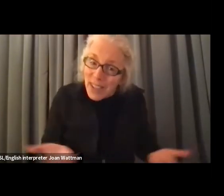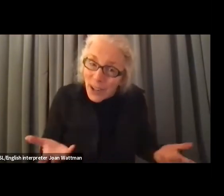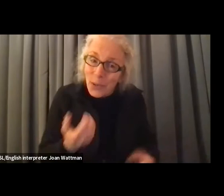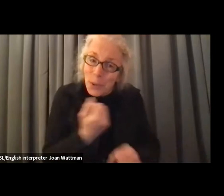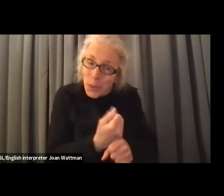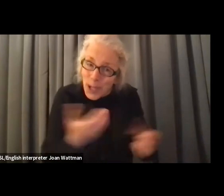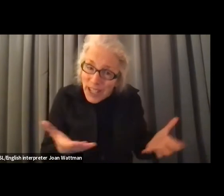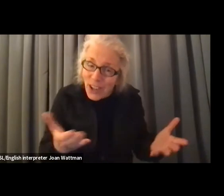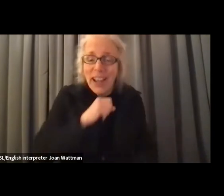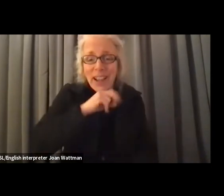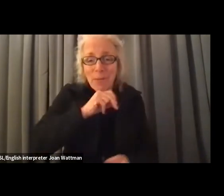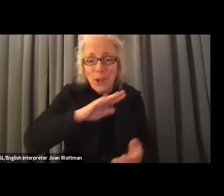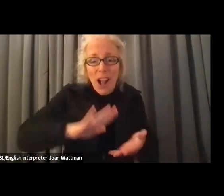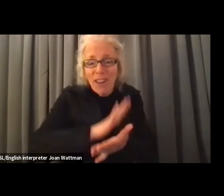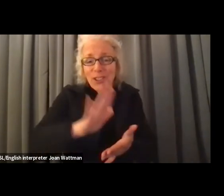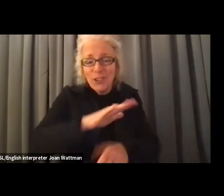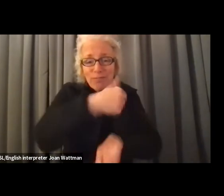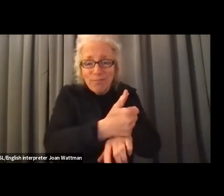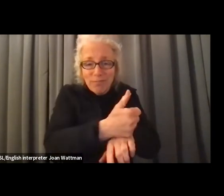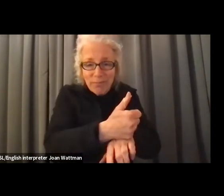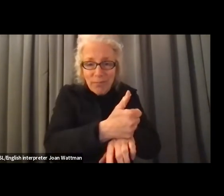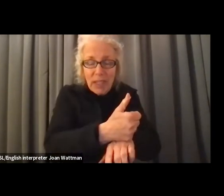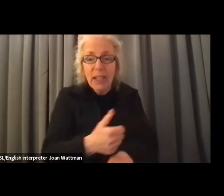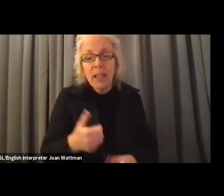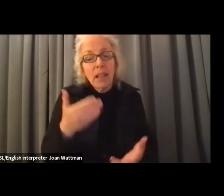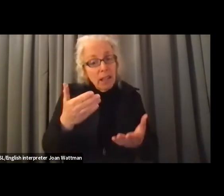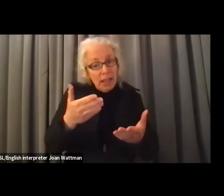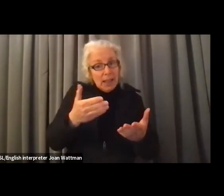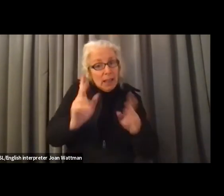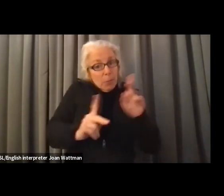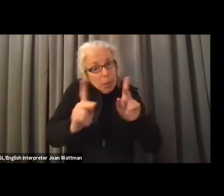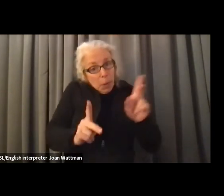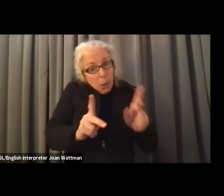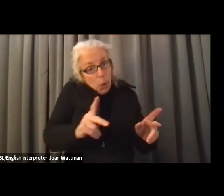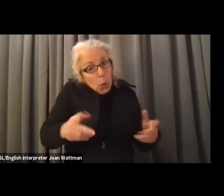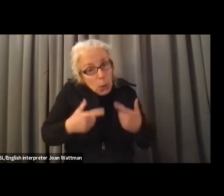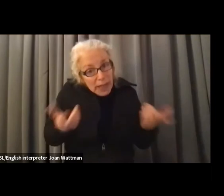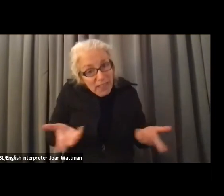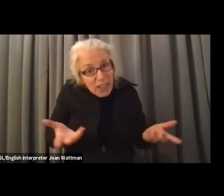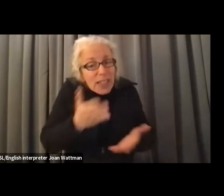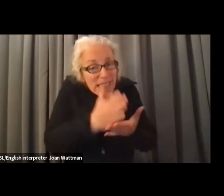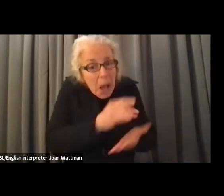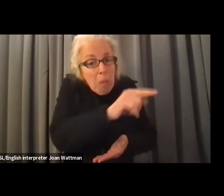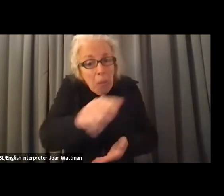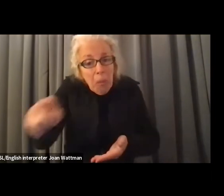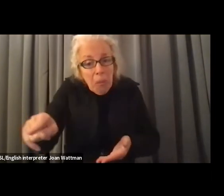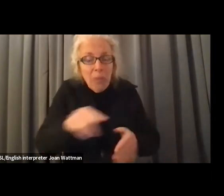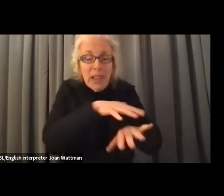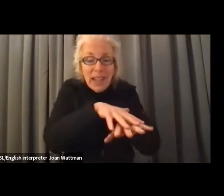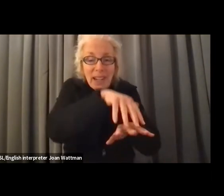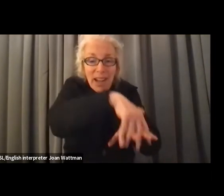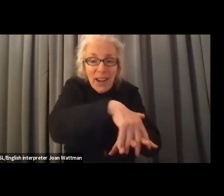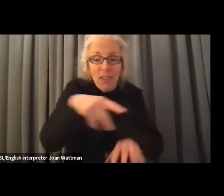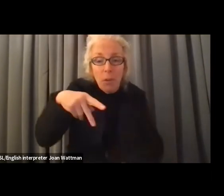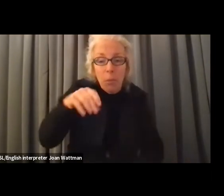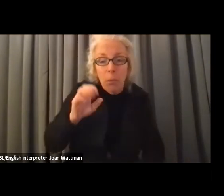Hampshire College is on. While there are individuals with Pecumtuck ancestry still here, the Pecumtuck people as a